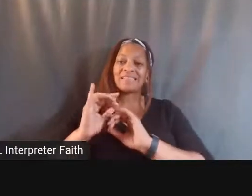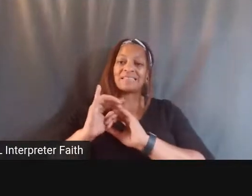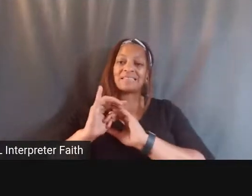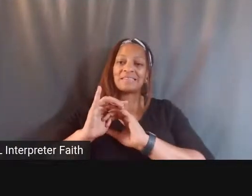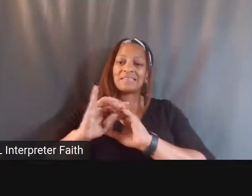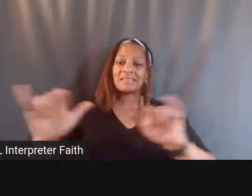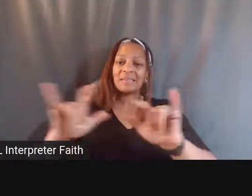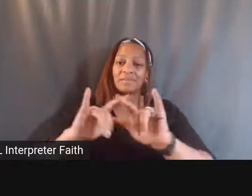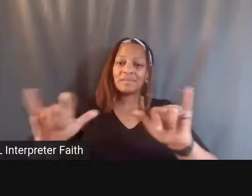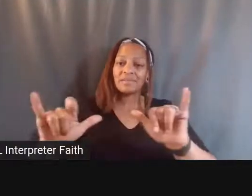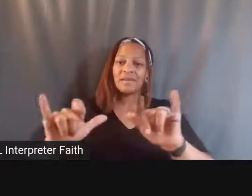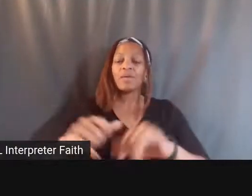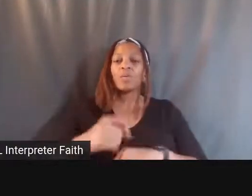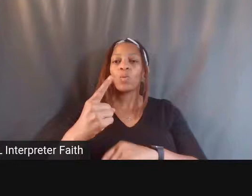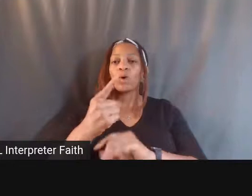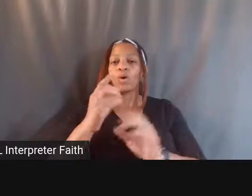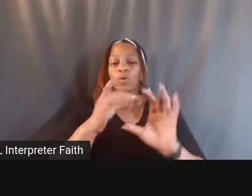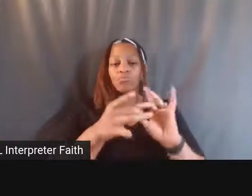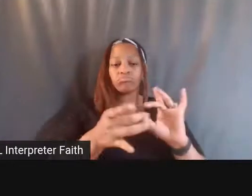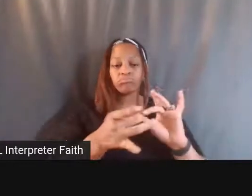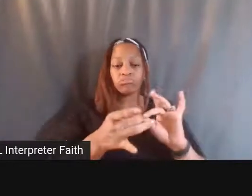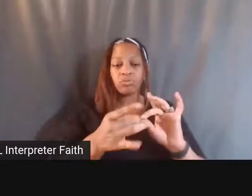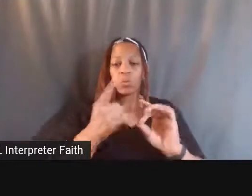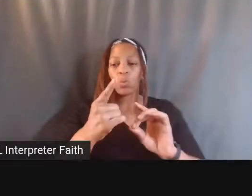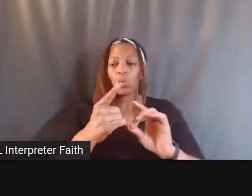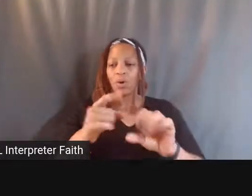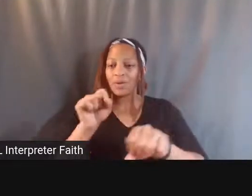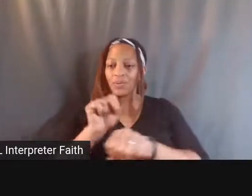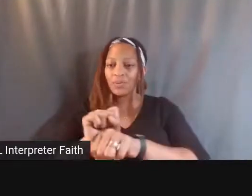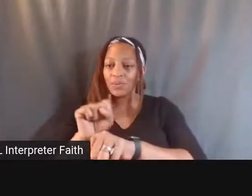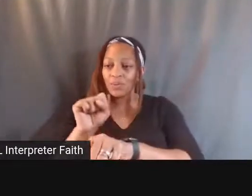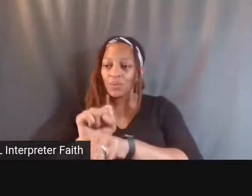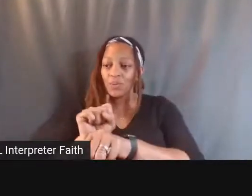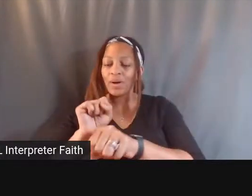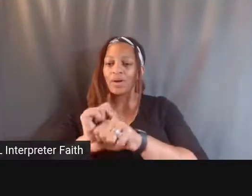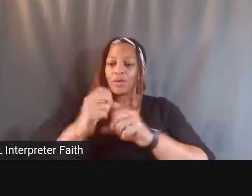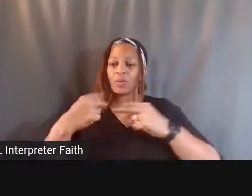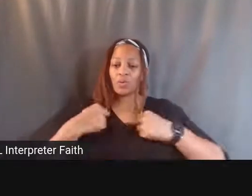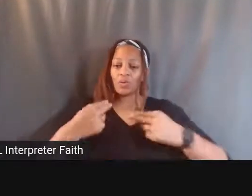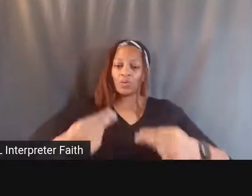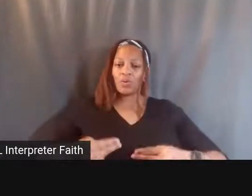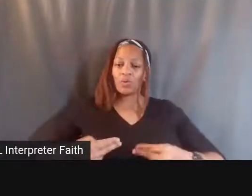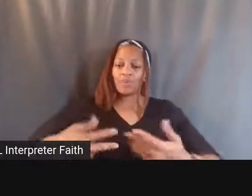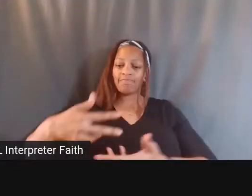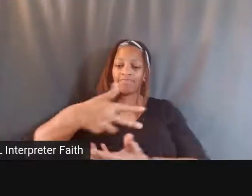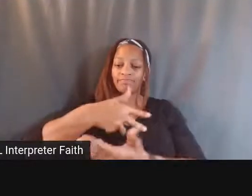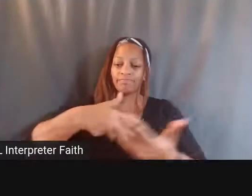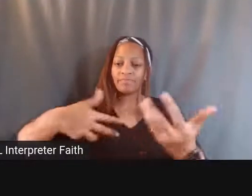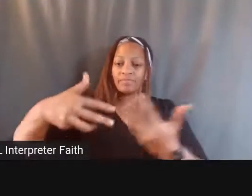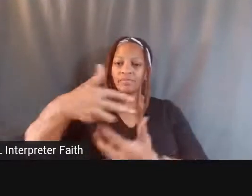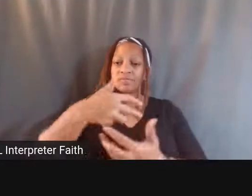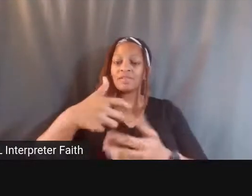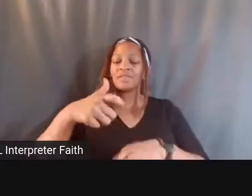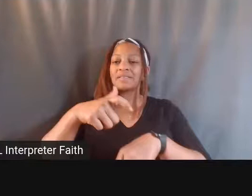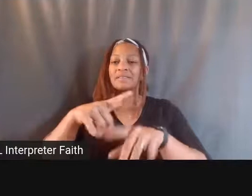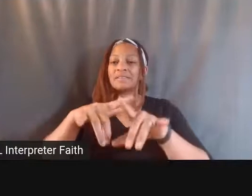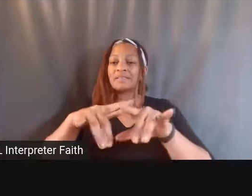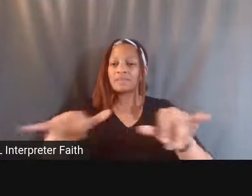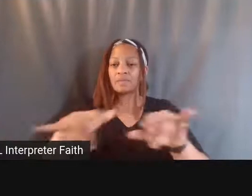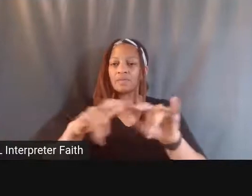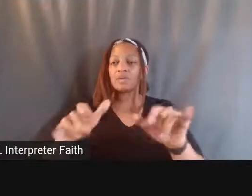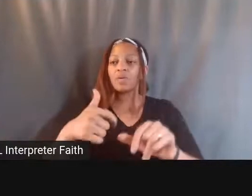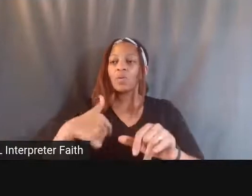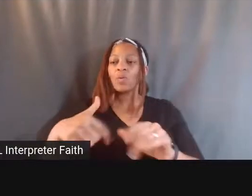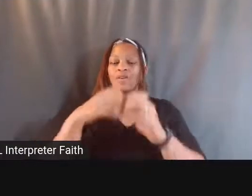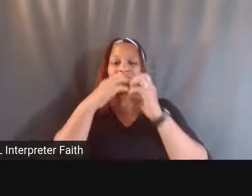deed, one feeling, and one human interaction at a time. We are the beloved in whom